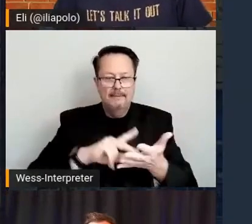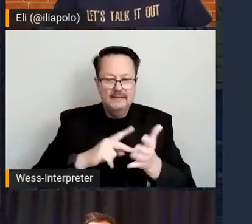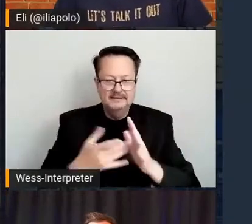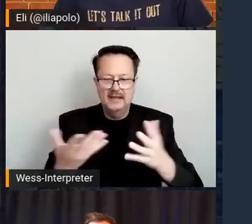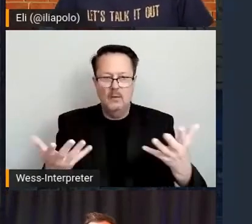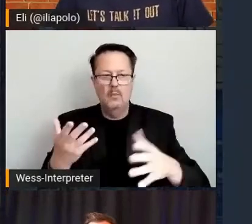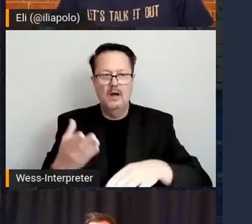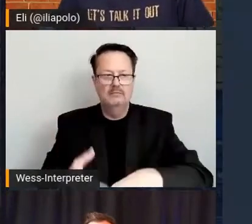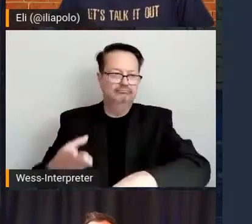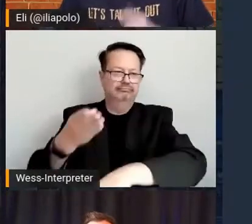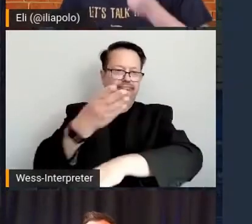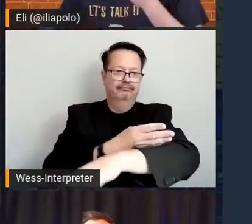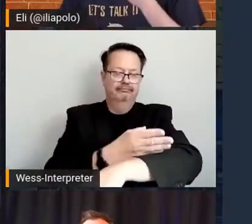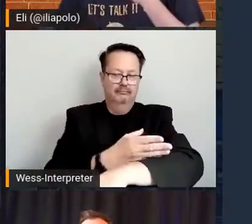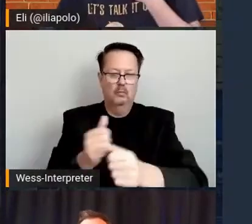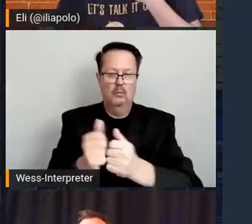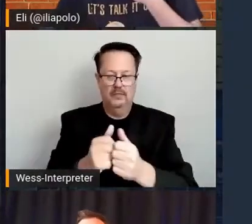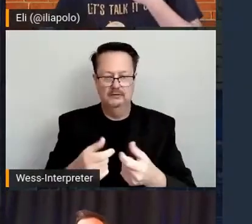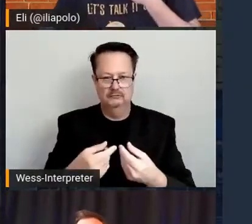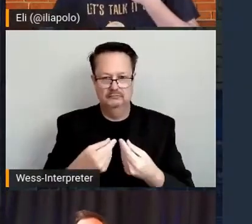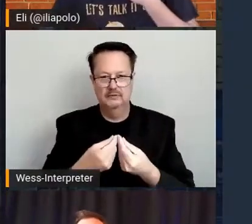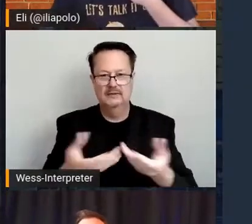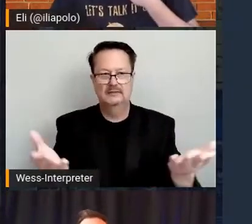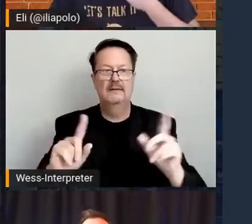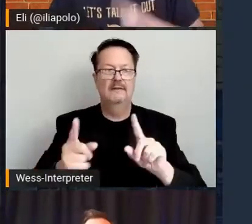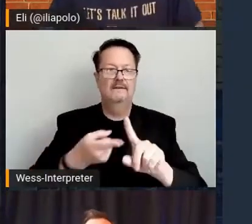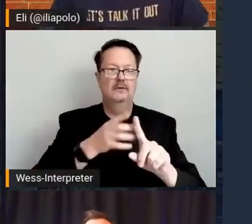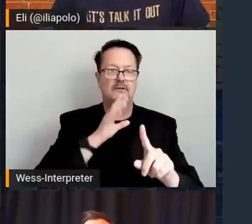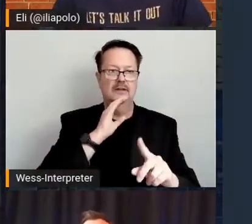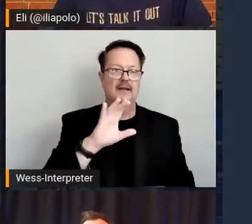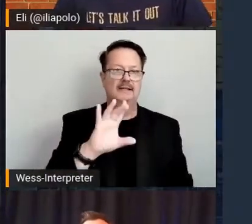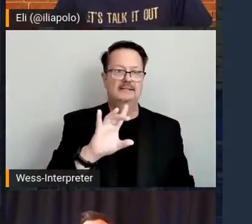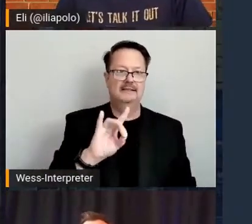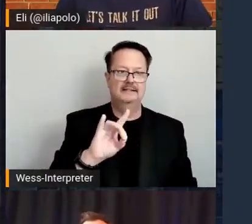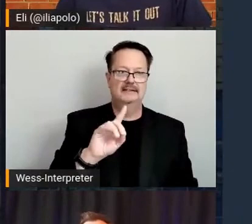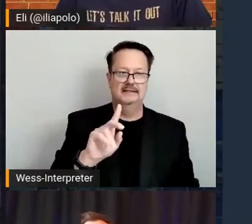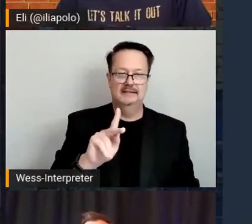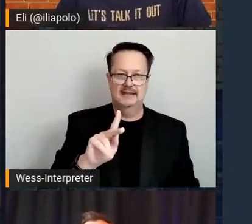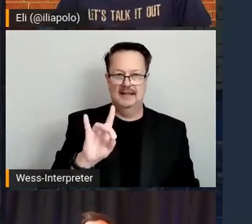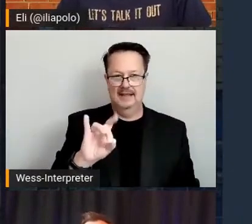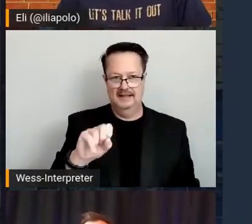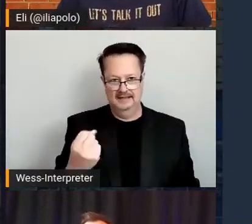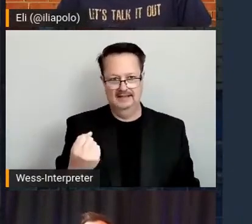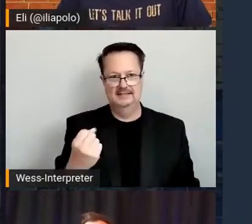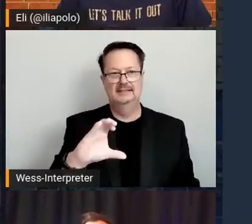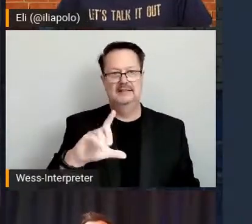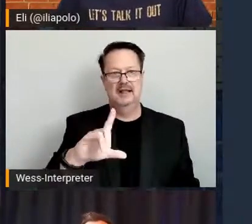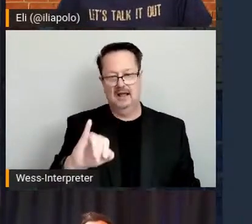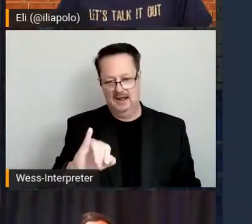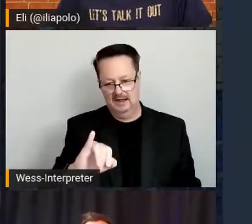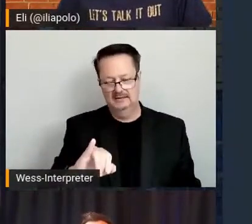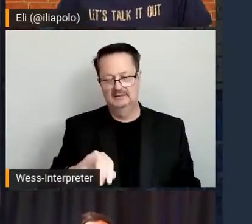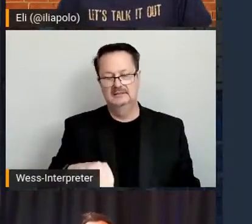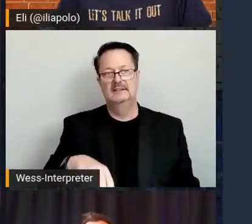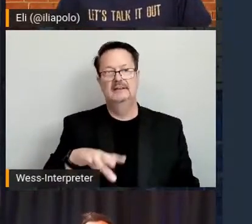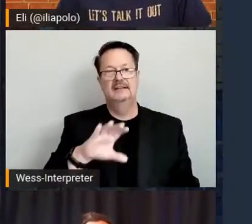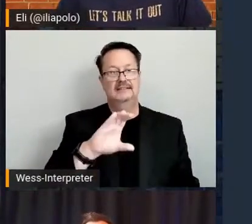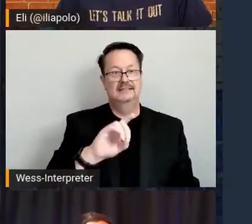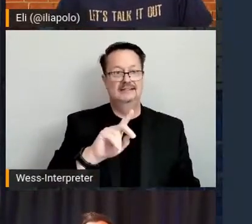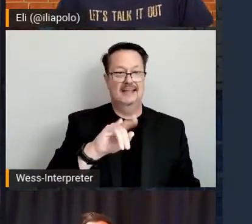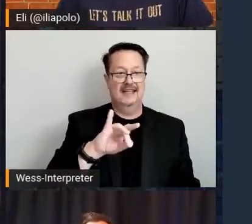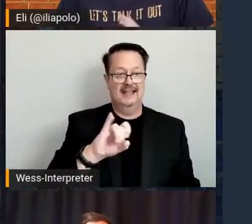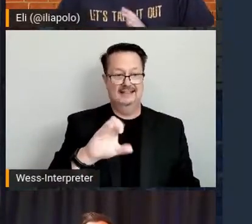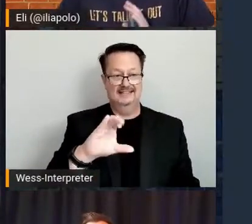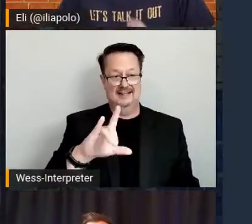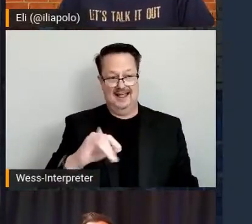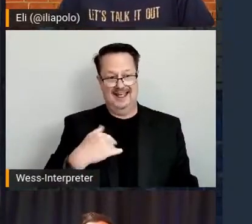this release. So first, let's talk about the CDK8 CLI. So the CLI has three main commands.